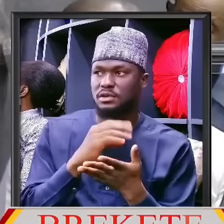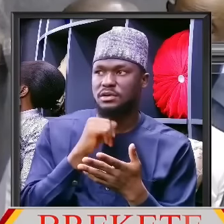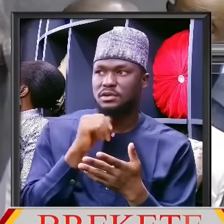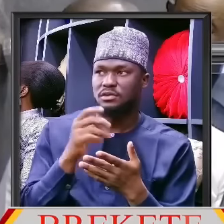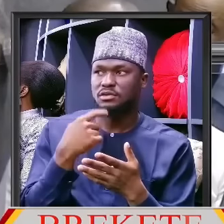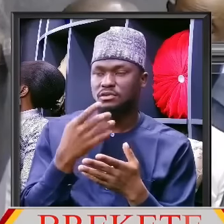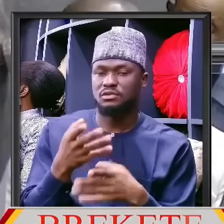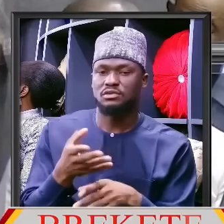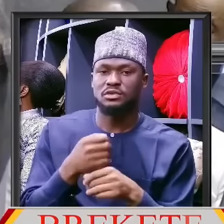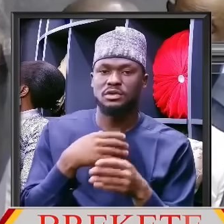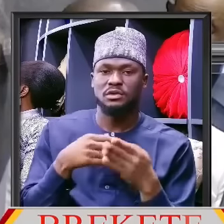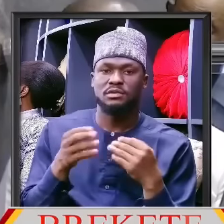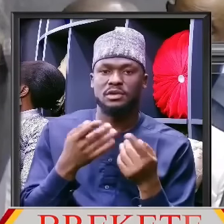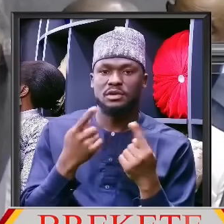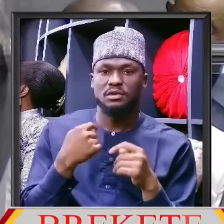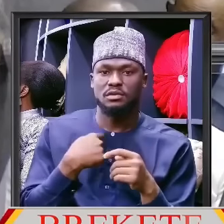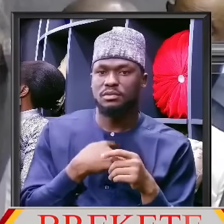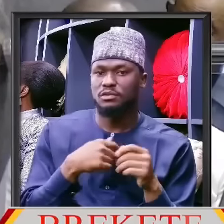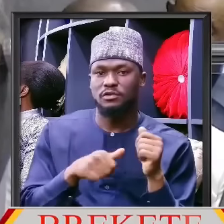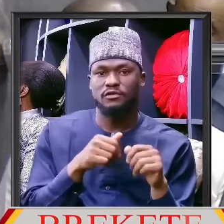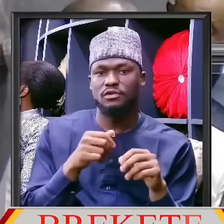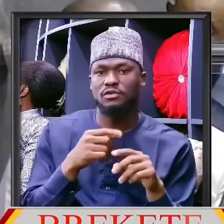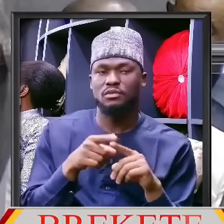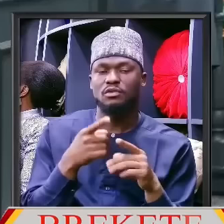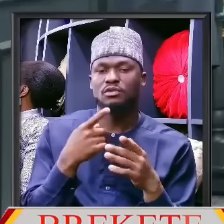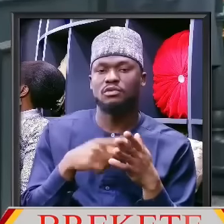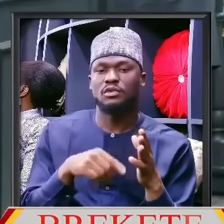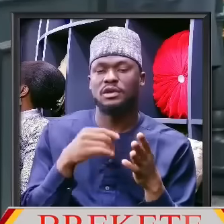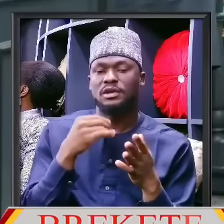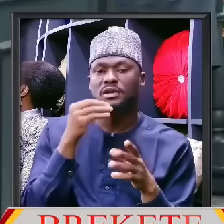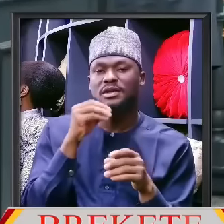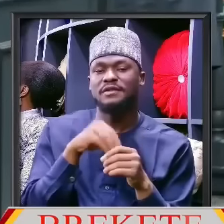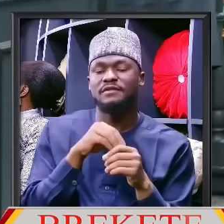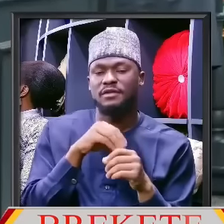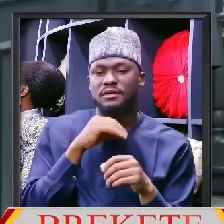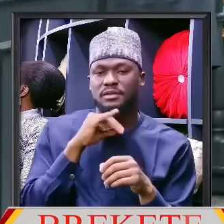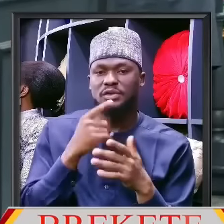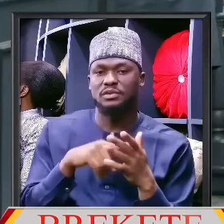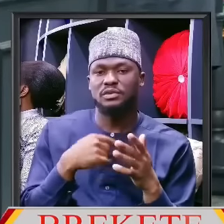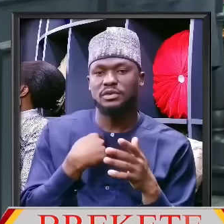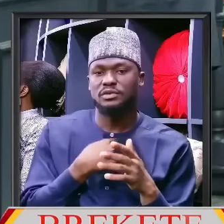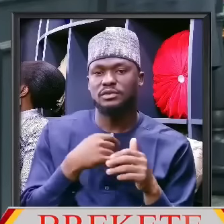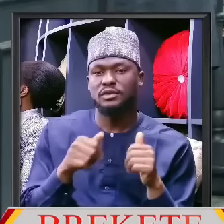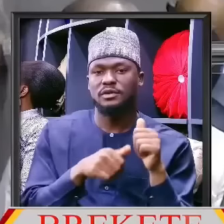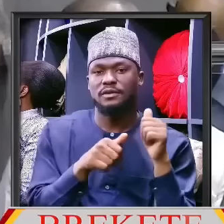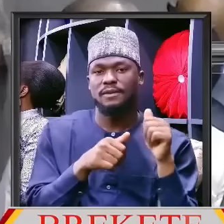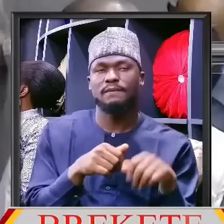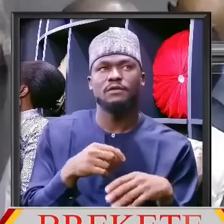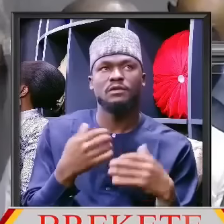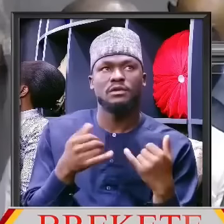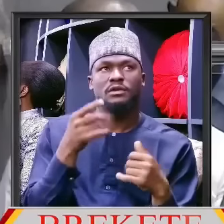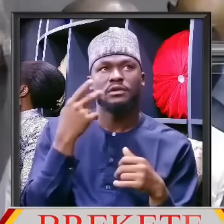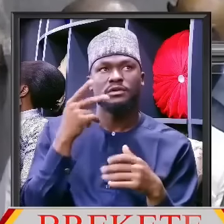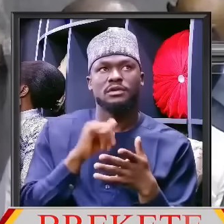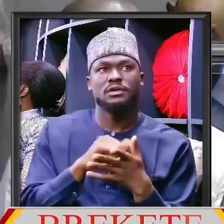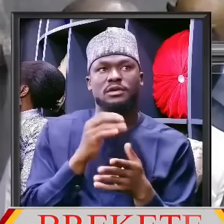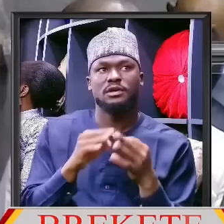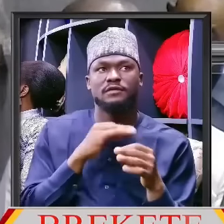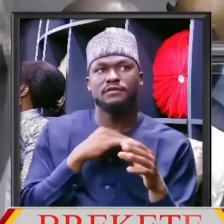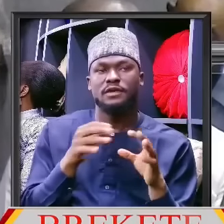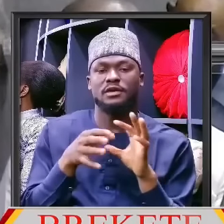no be who carry matter come with the follow. Now, the substance of the matter, now with the follow. So, you see, if